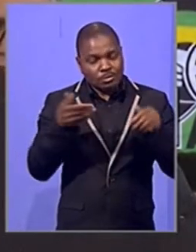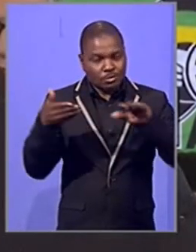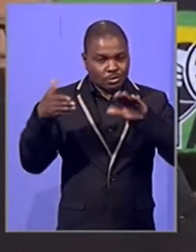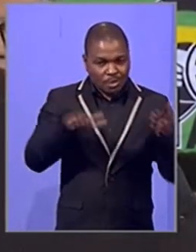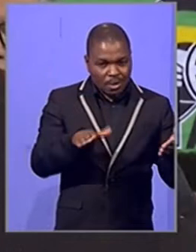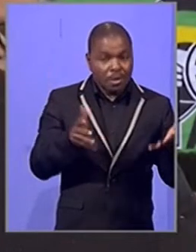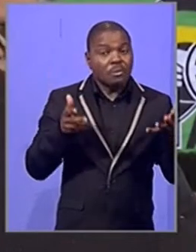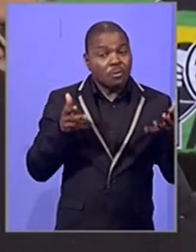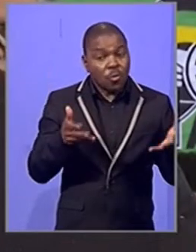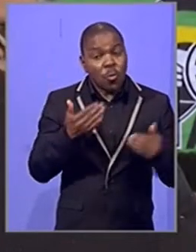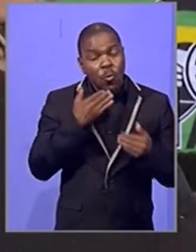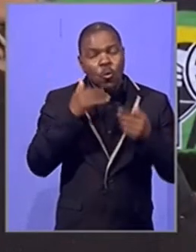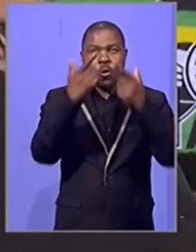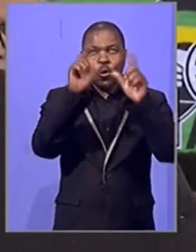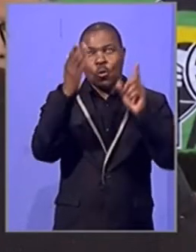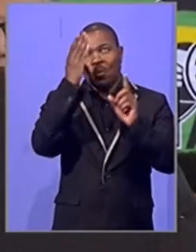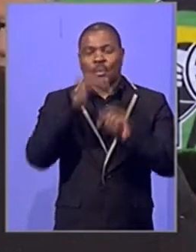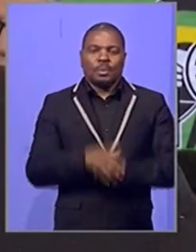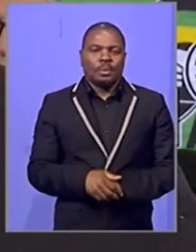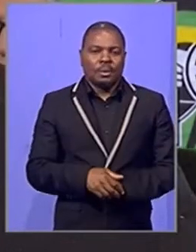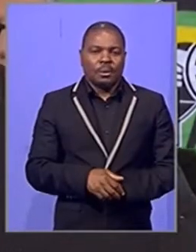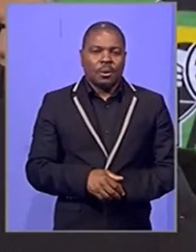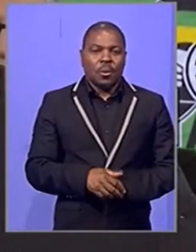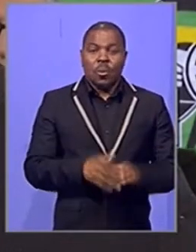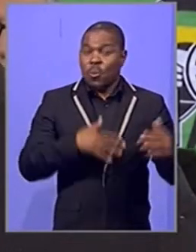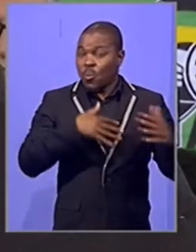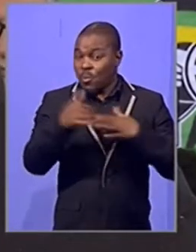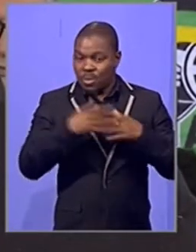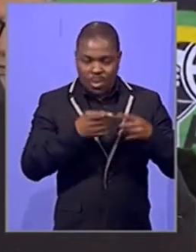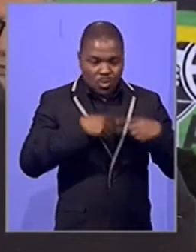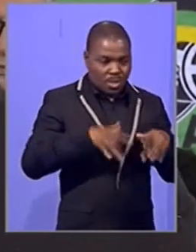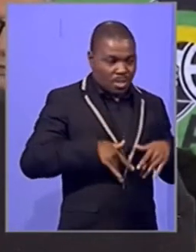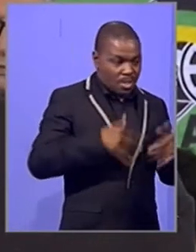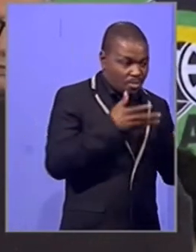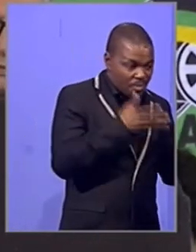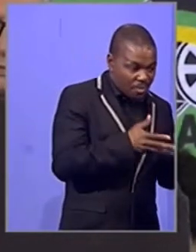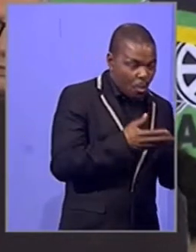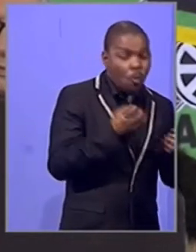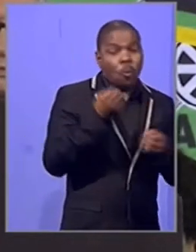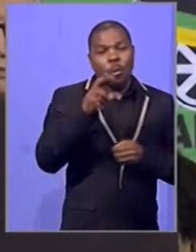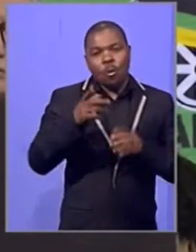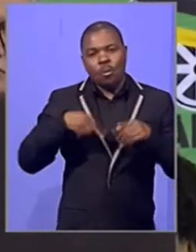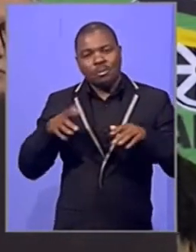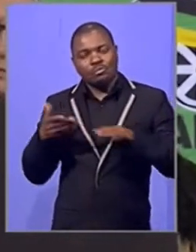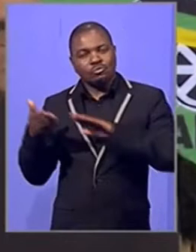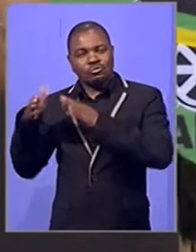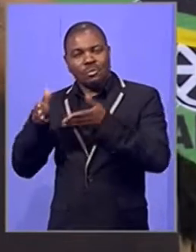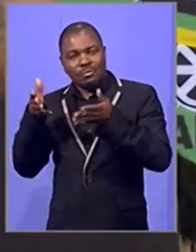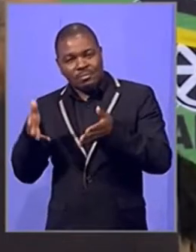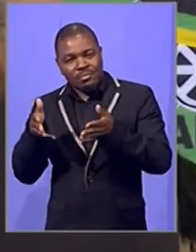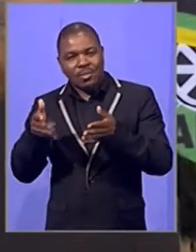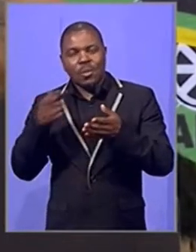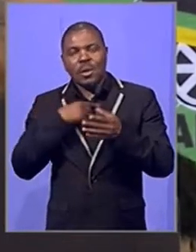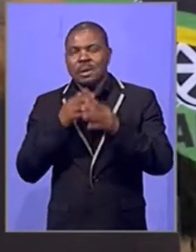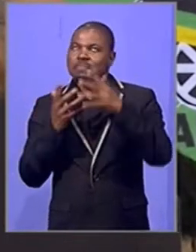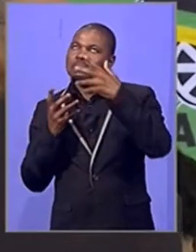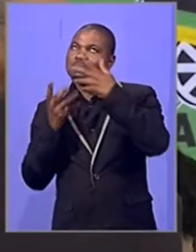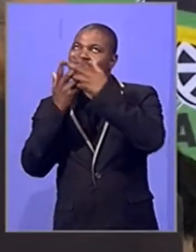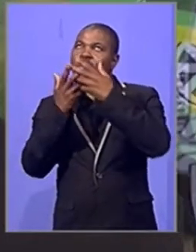die for the Lord. Therefore, whether we live or we die, we belong to